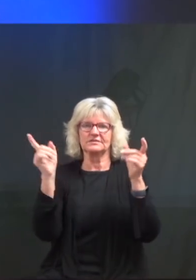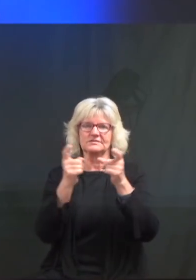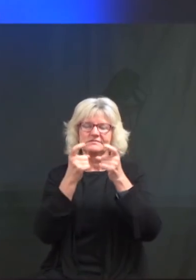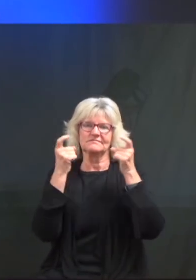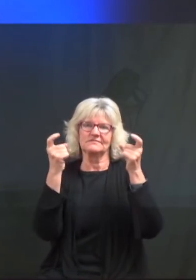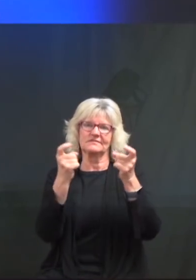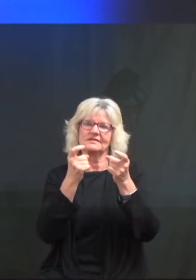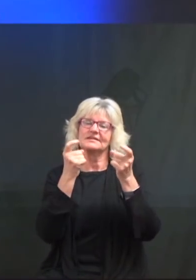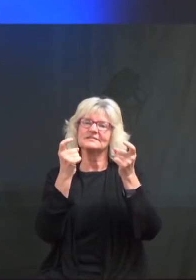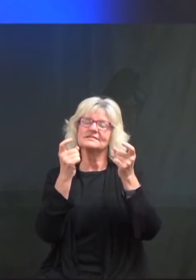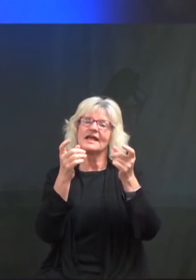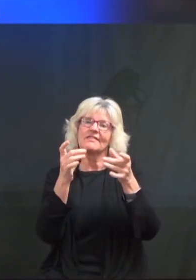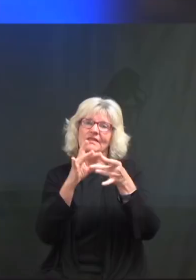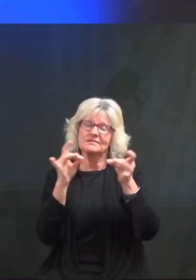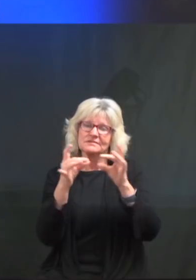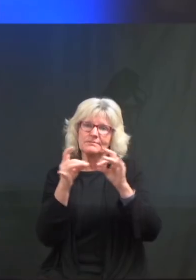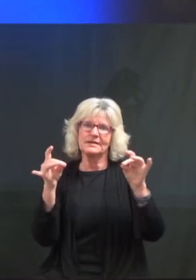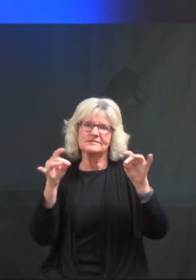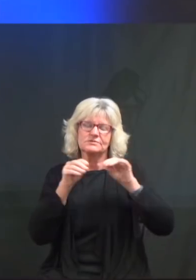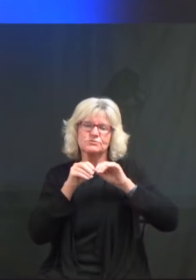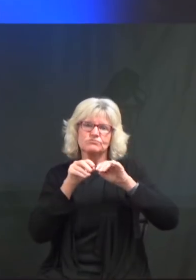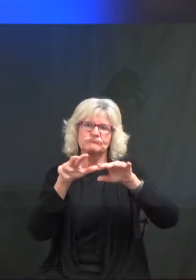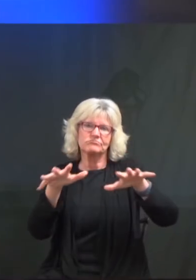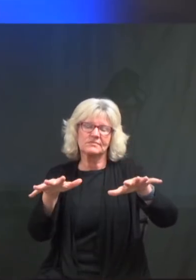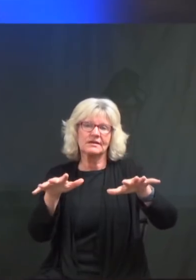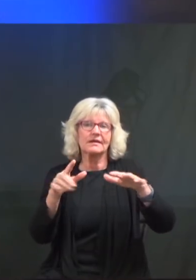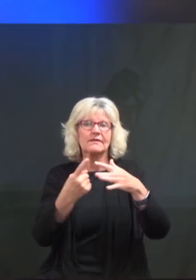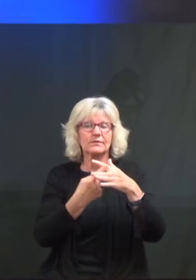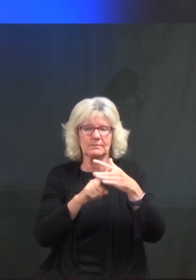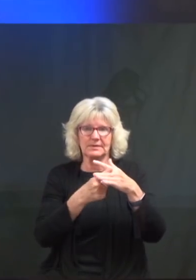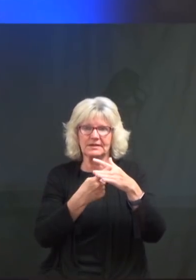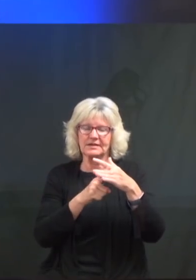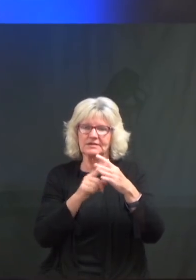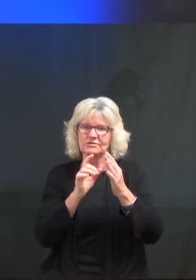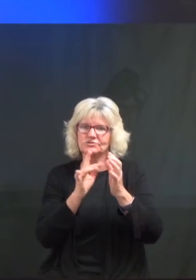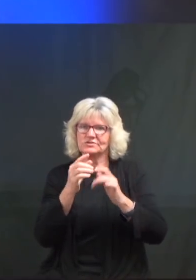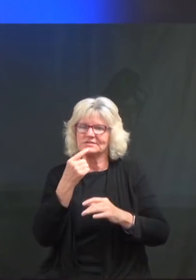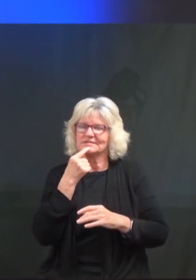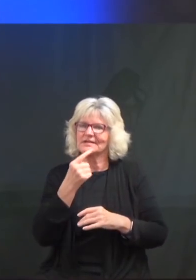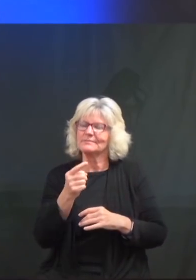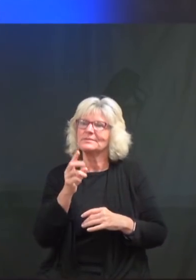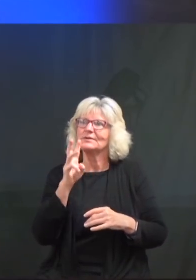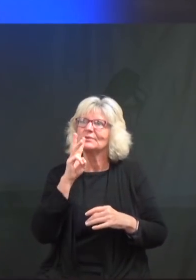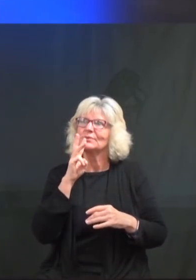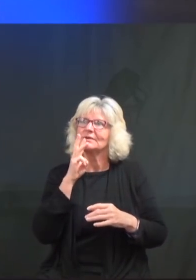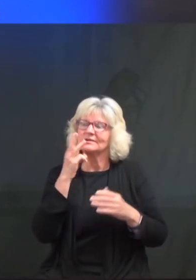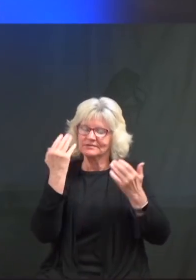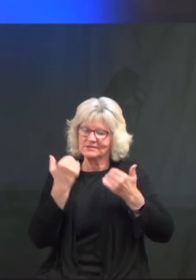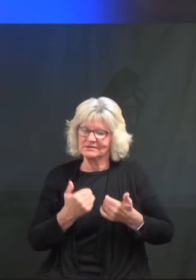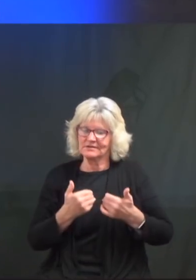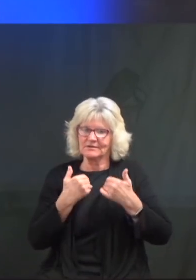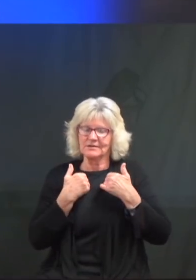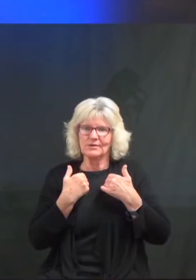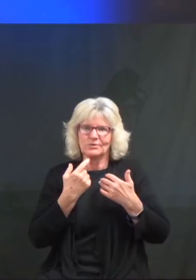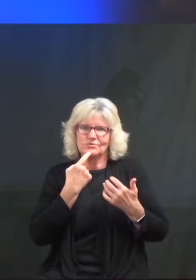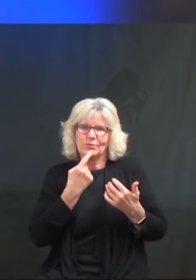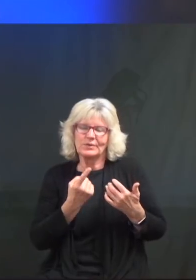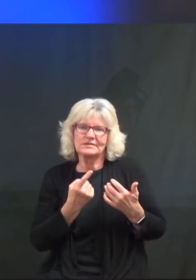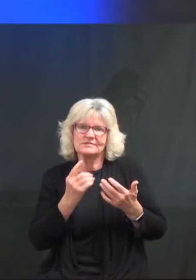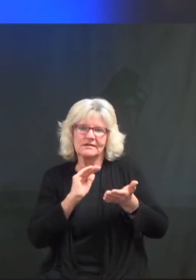everywhere. That's the message at the very beginning. Jesus said, you're going to be witnesses of me. What do we tell them? I died, buried, rose